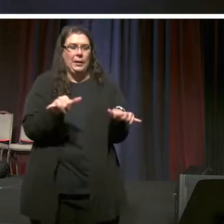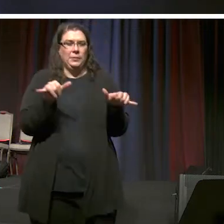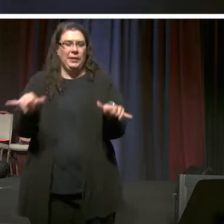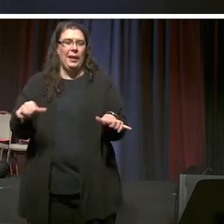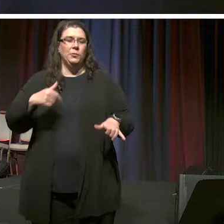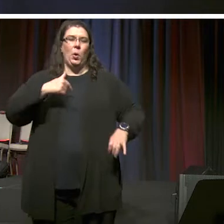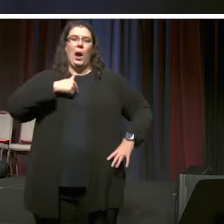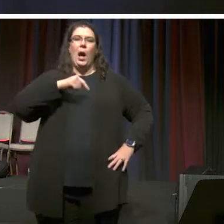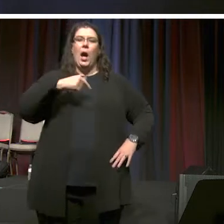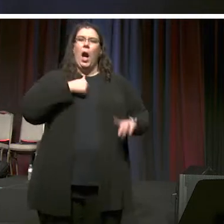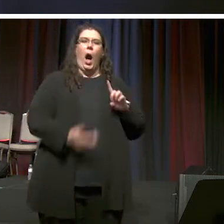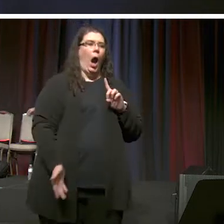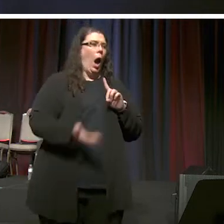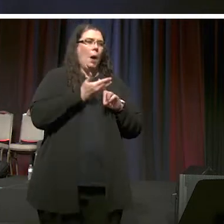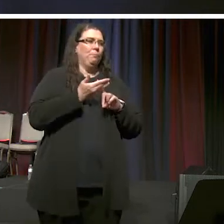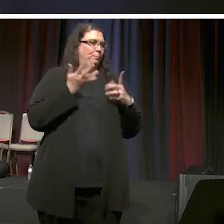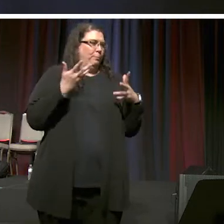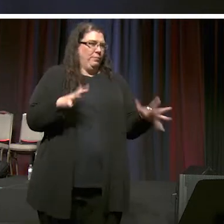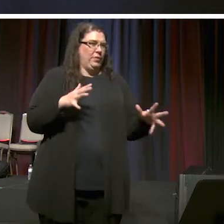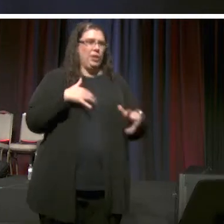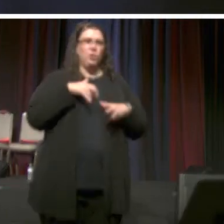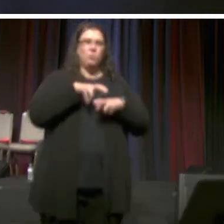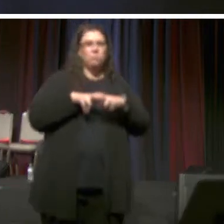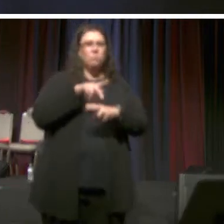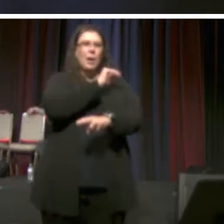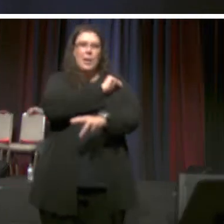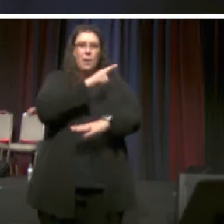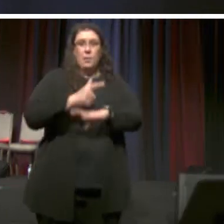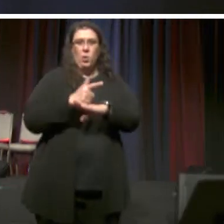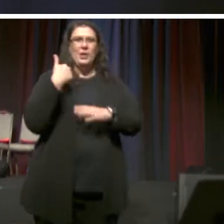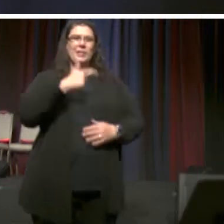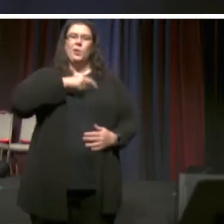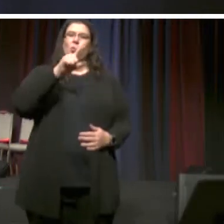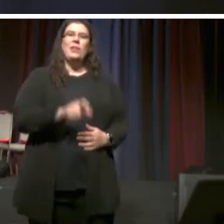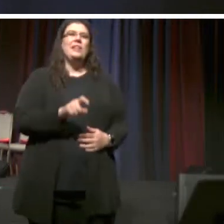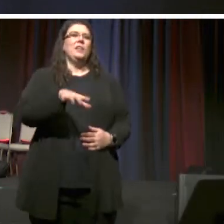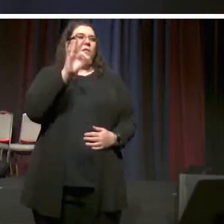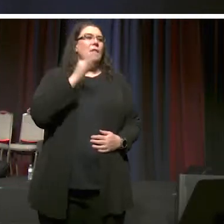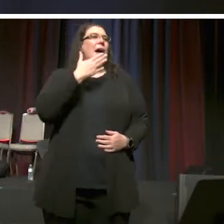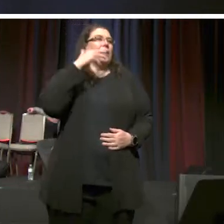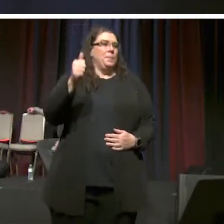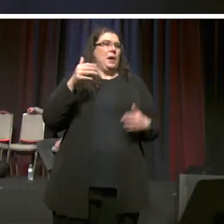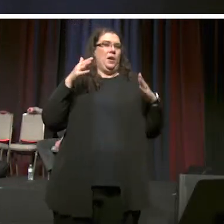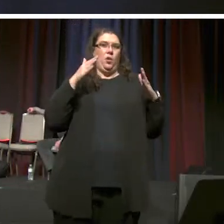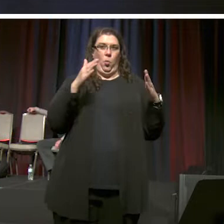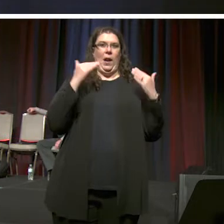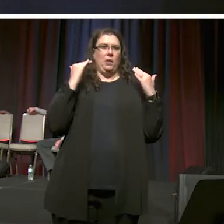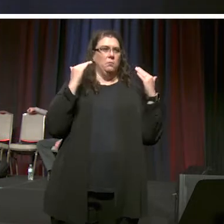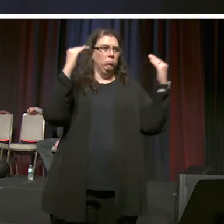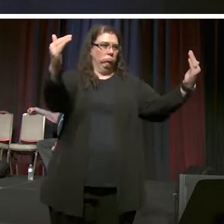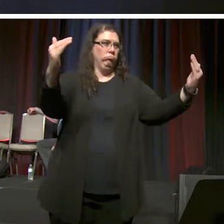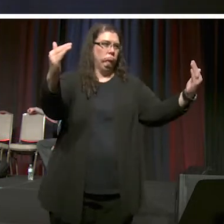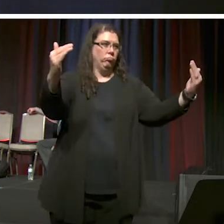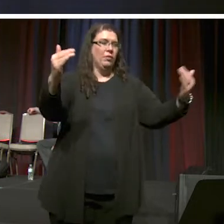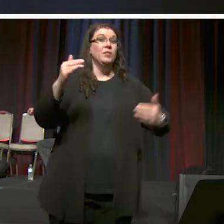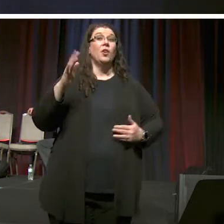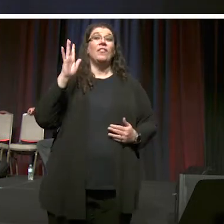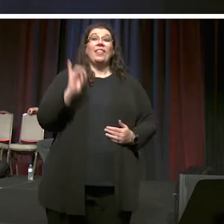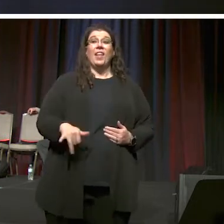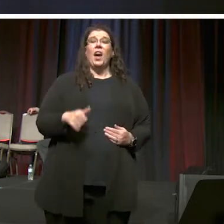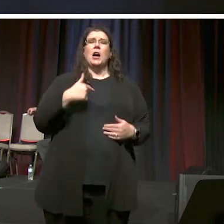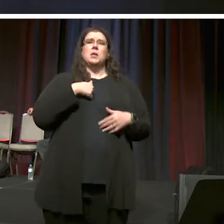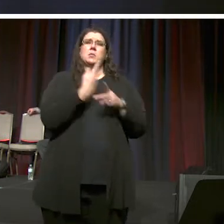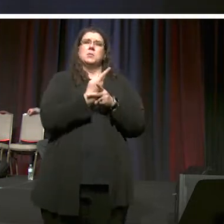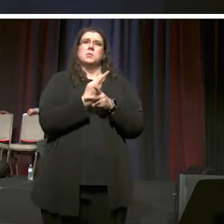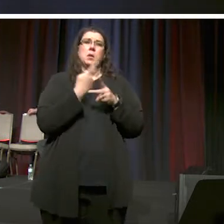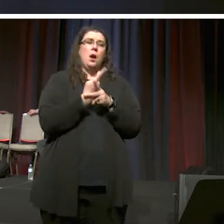convinced, sitting in St. Louis, that we need to find a better way forward. And for me, that became, how do we find